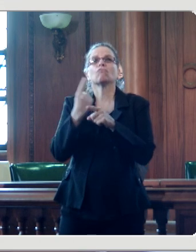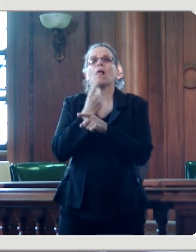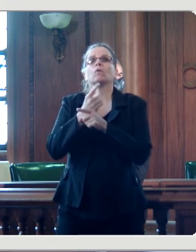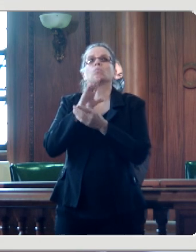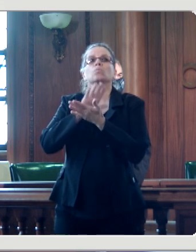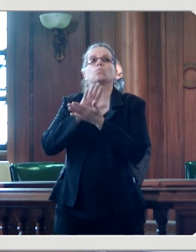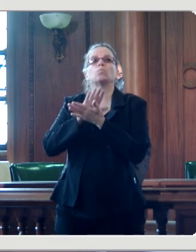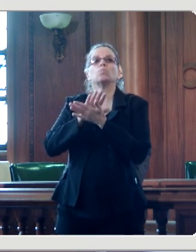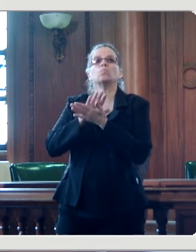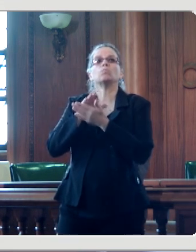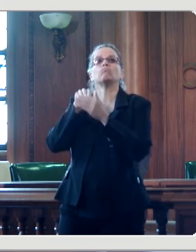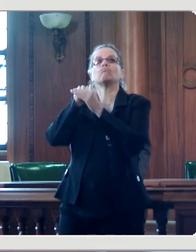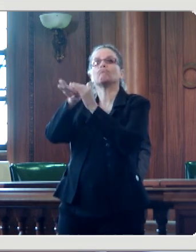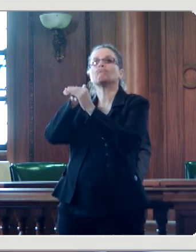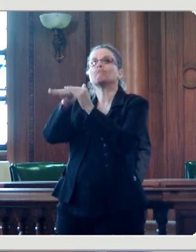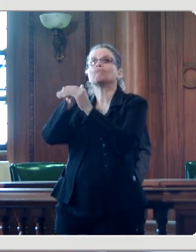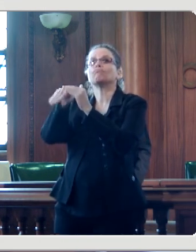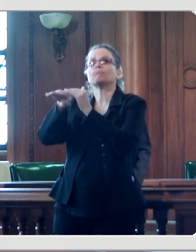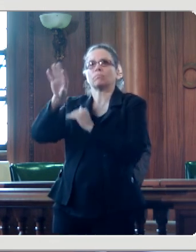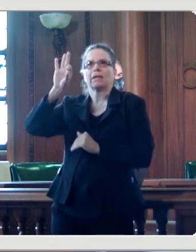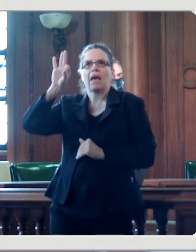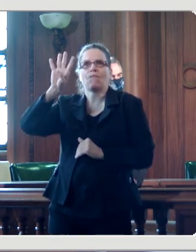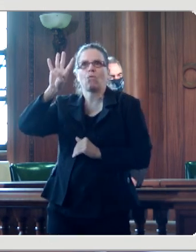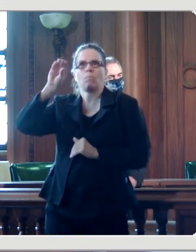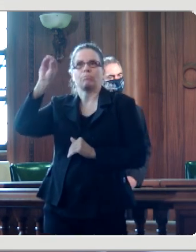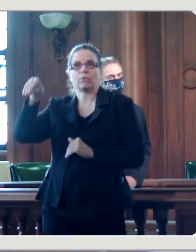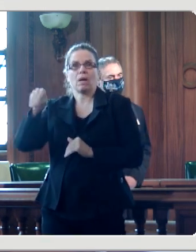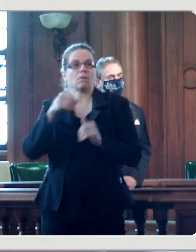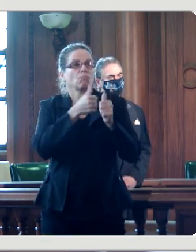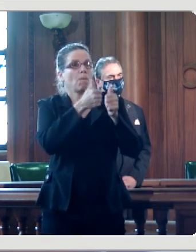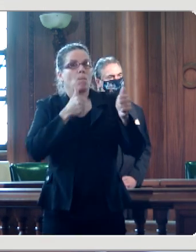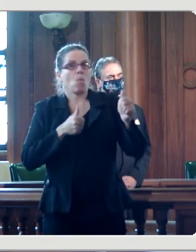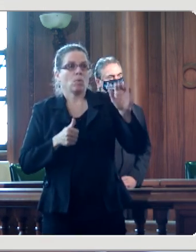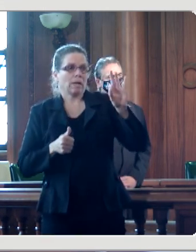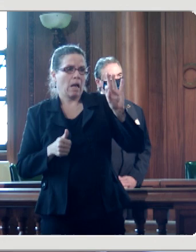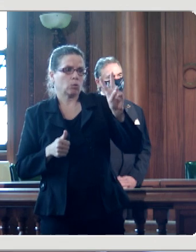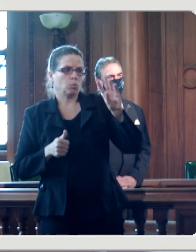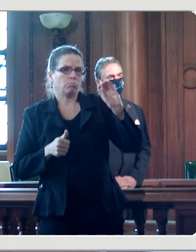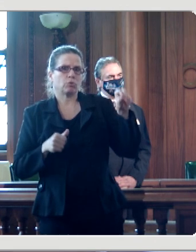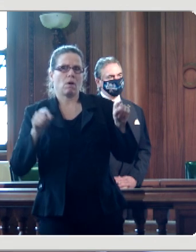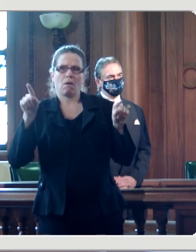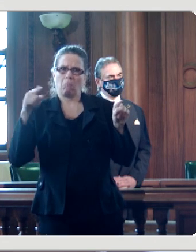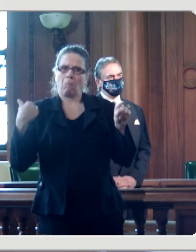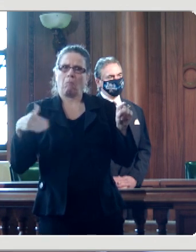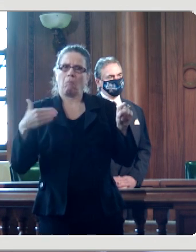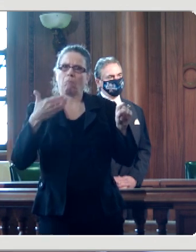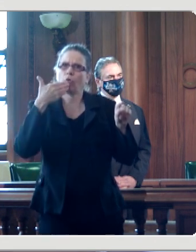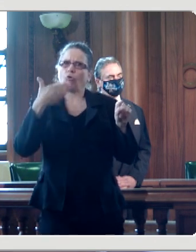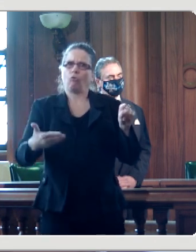attendance. So that's rather incredible and a real compliment to our staff.